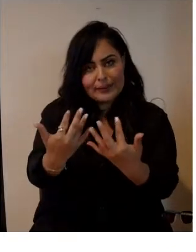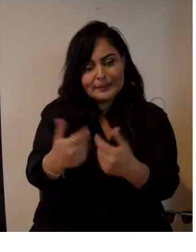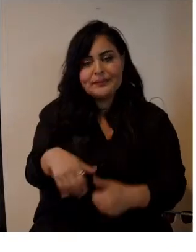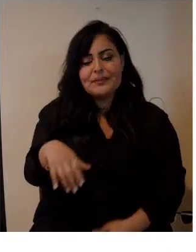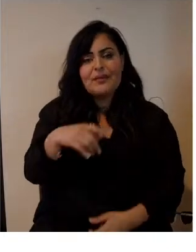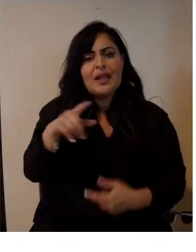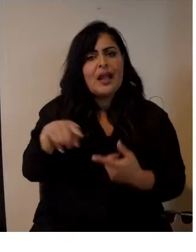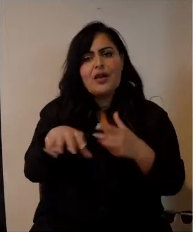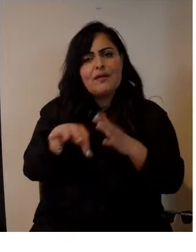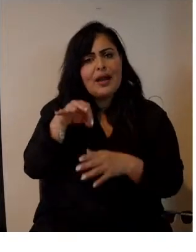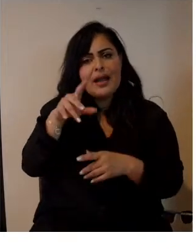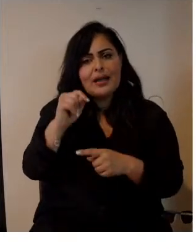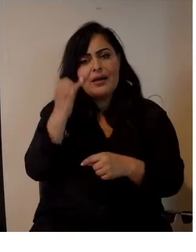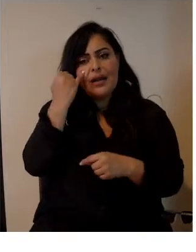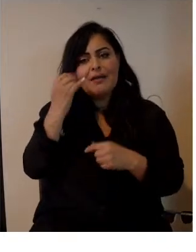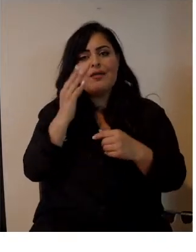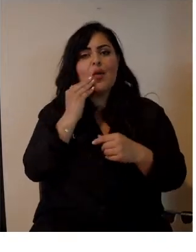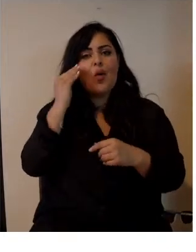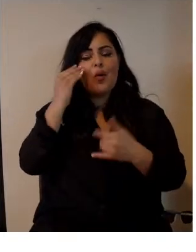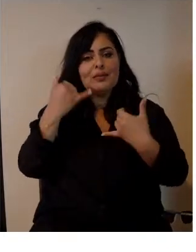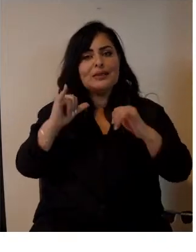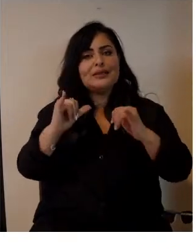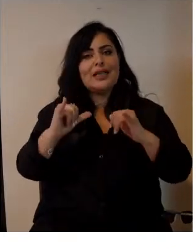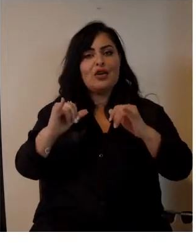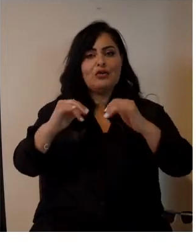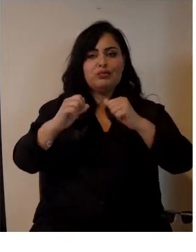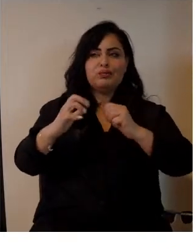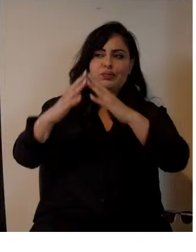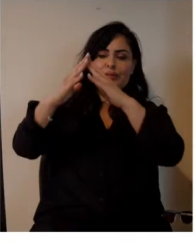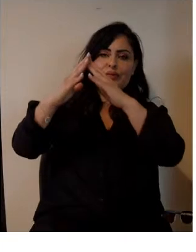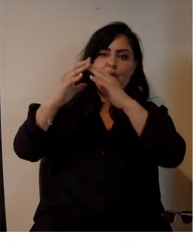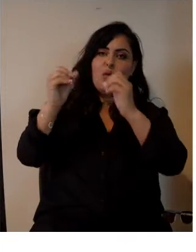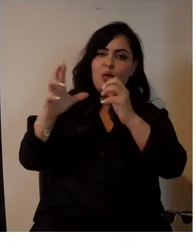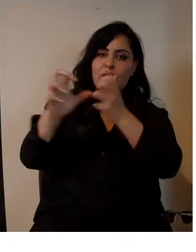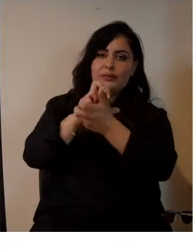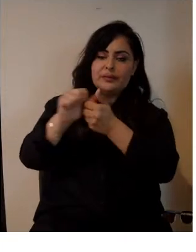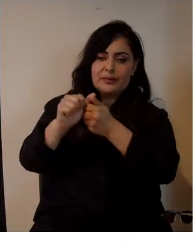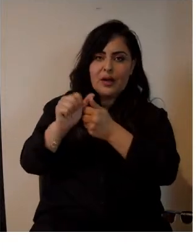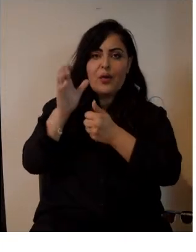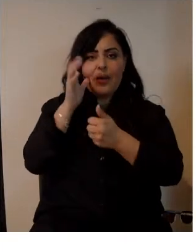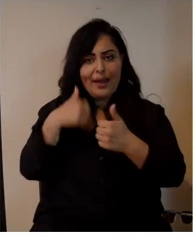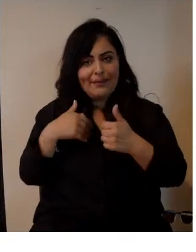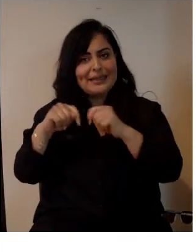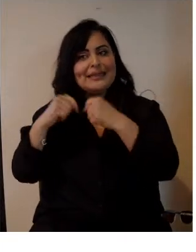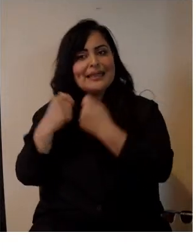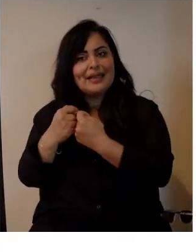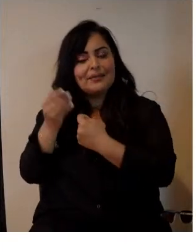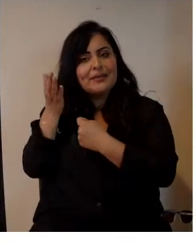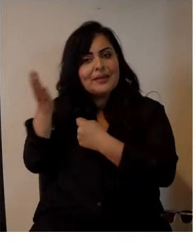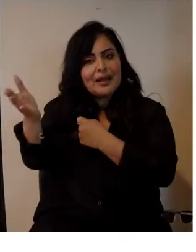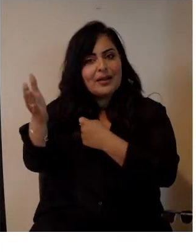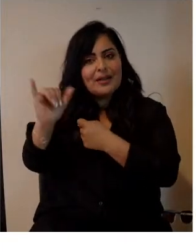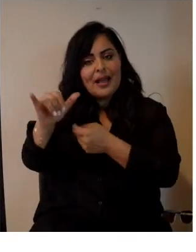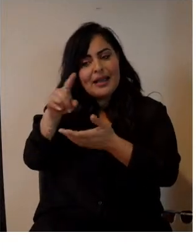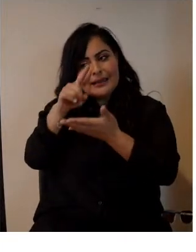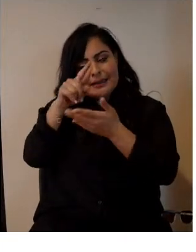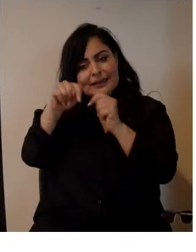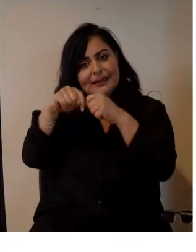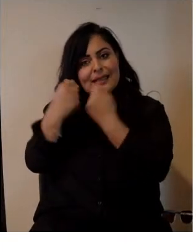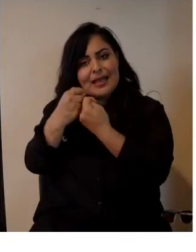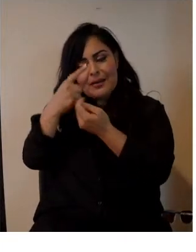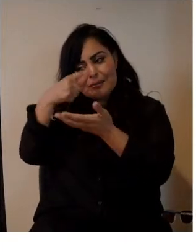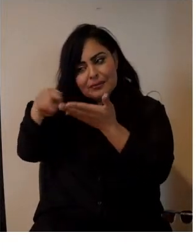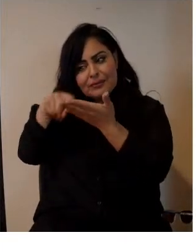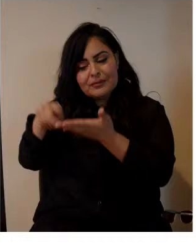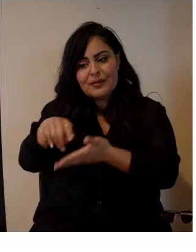can you find out if your home is still standing? We do have a DIMS team that has been established and out there working. Once that DIMS team grabs the